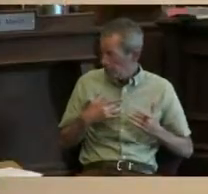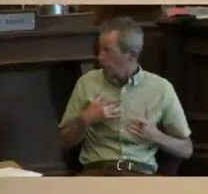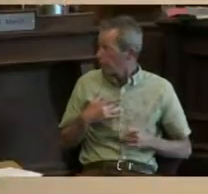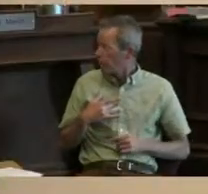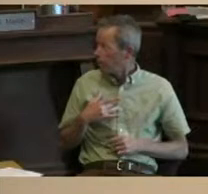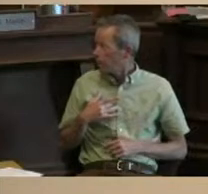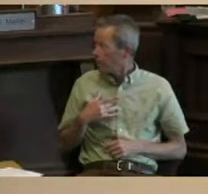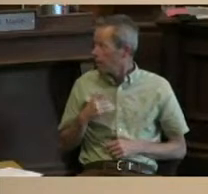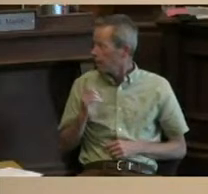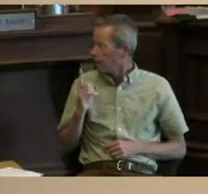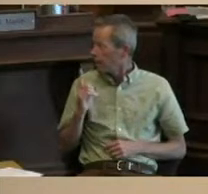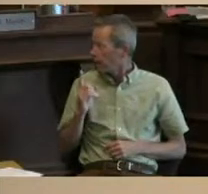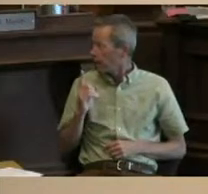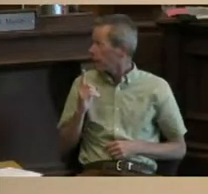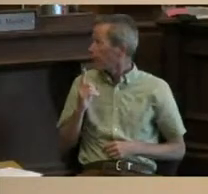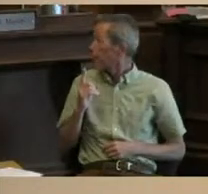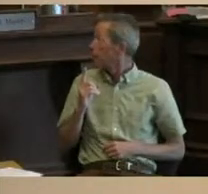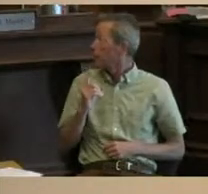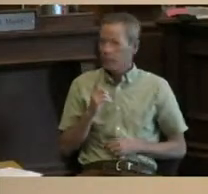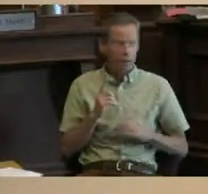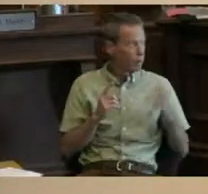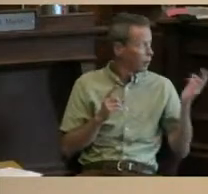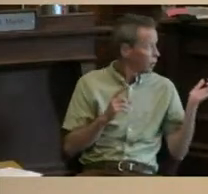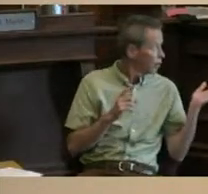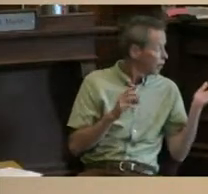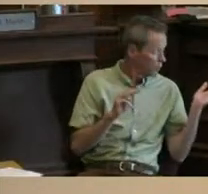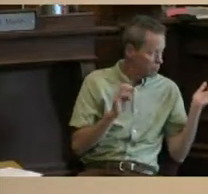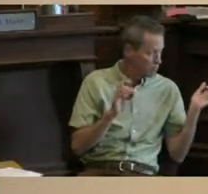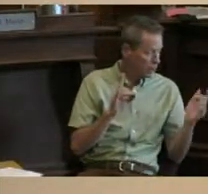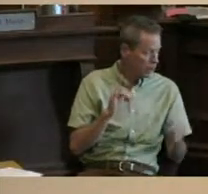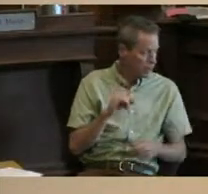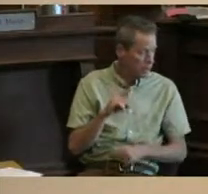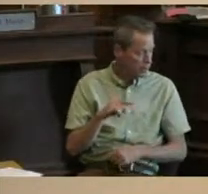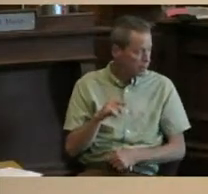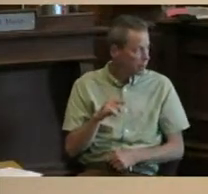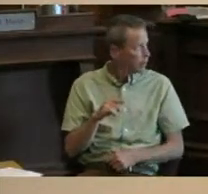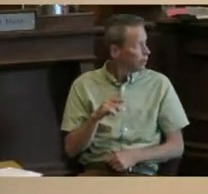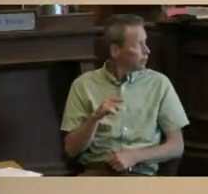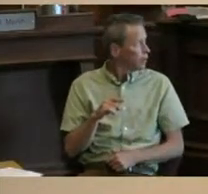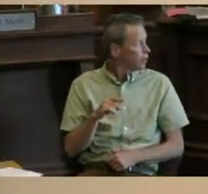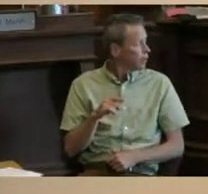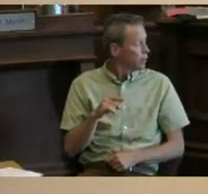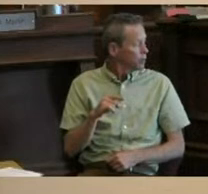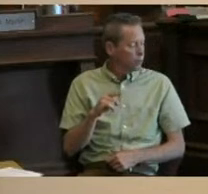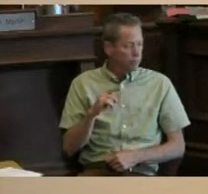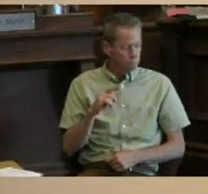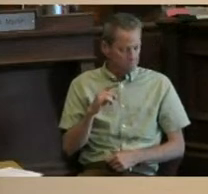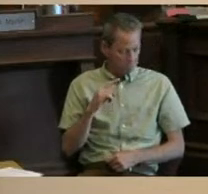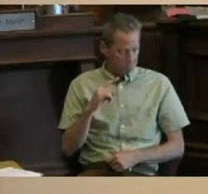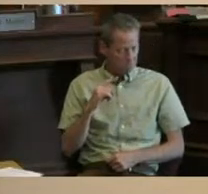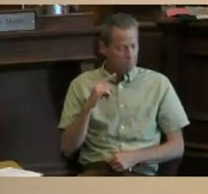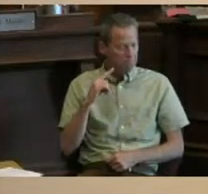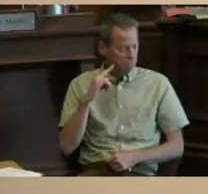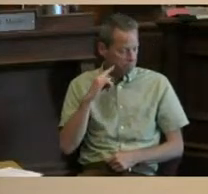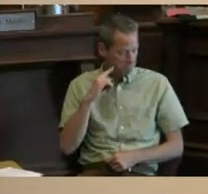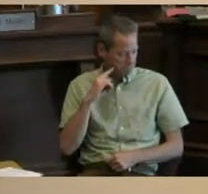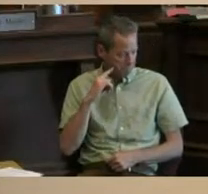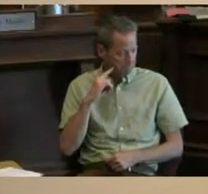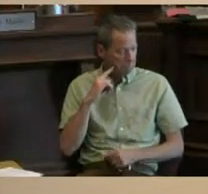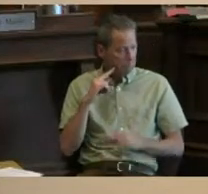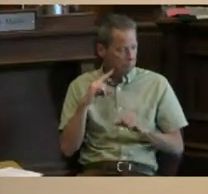one. Council President. Yes, yeah, so, I've been catching wind and experienced some issues